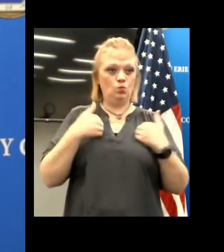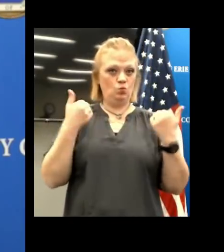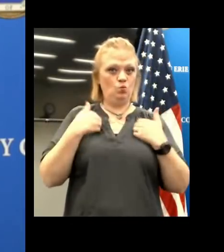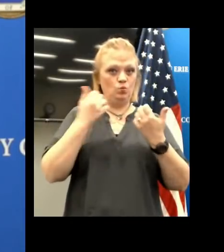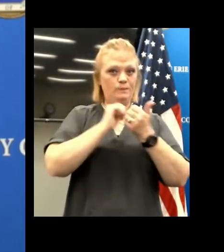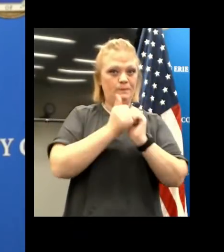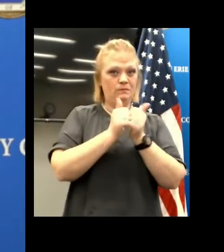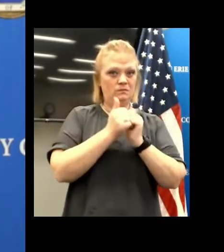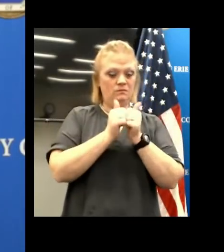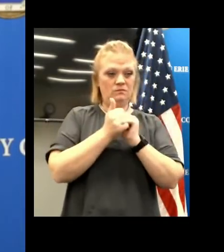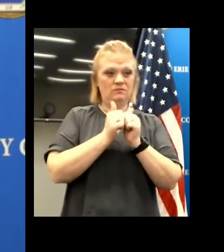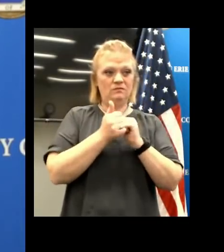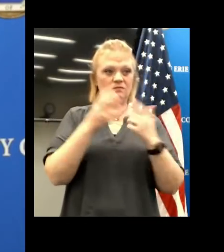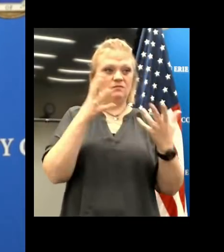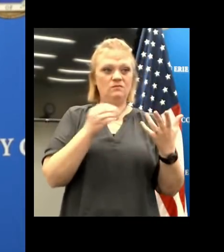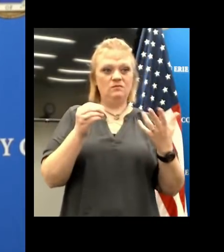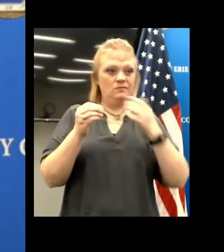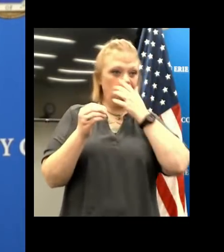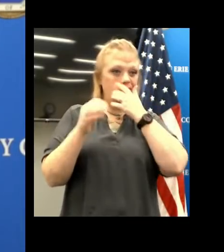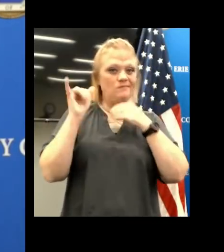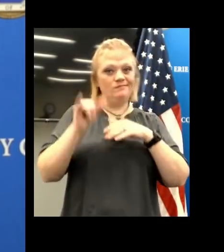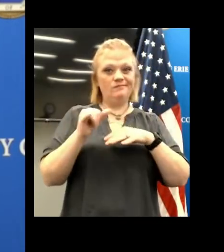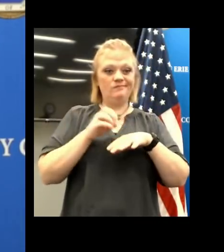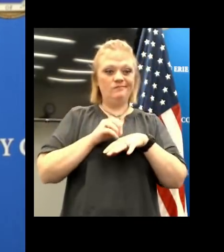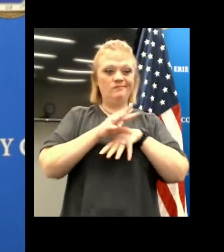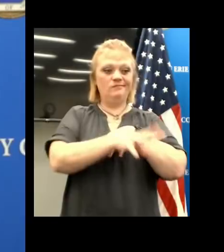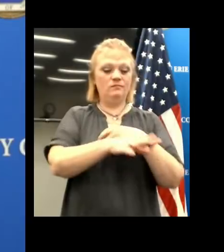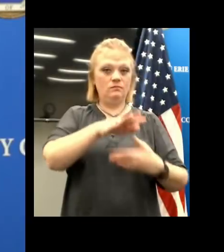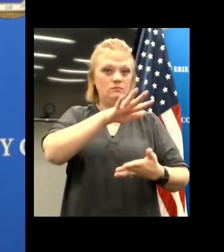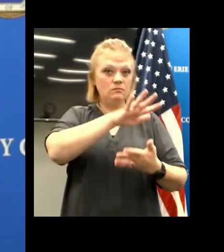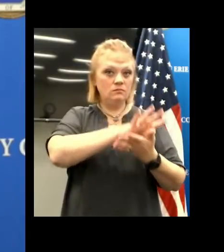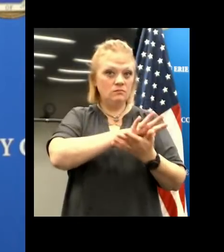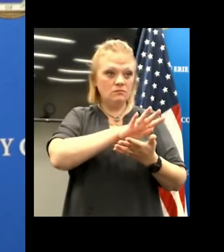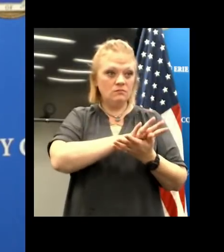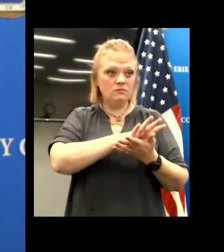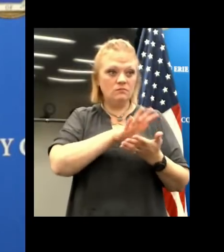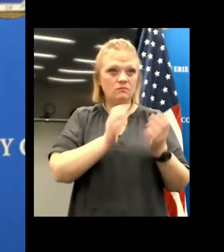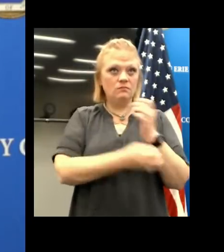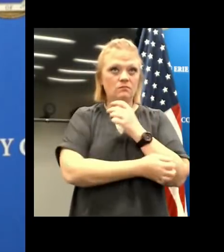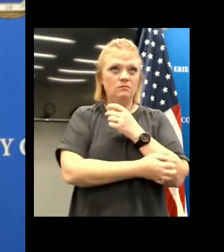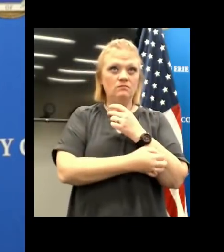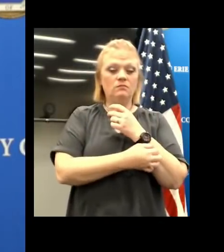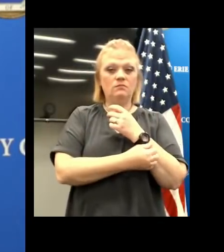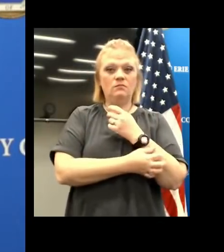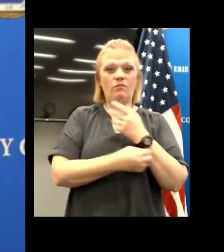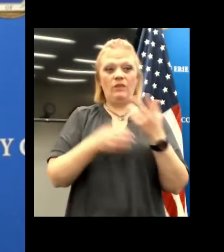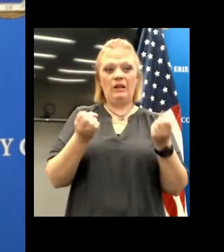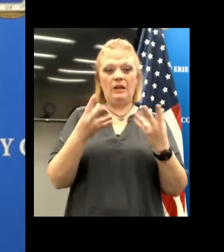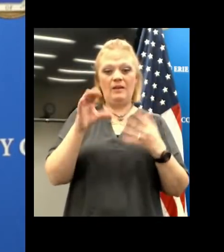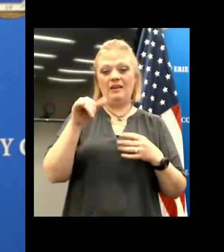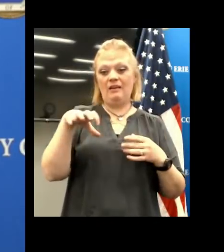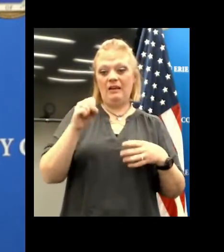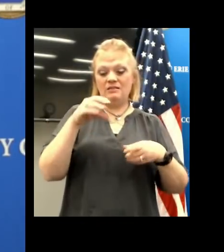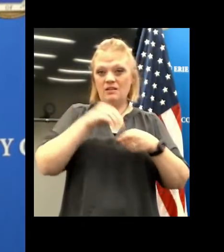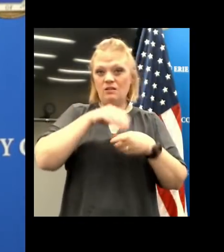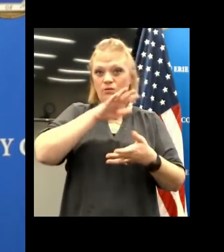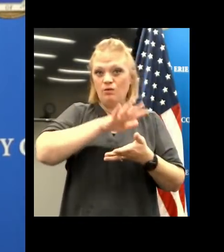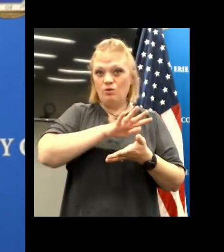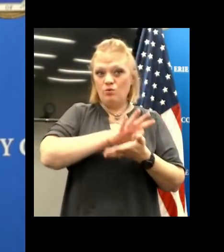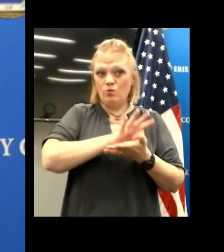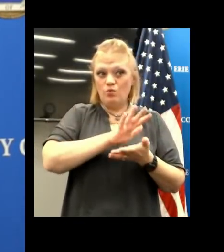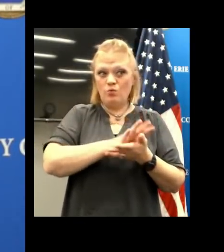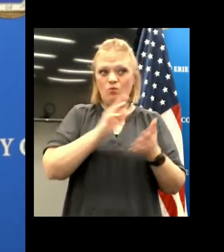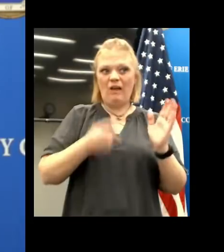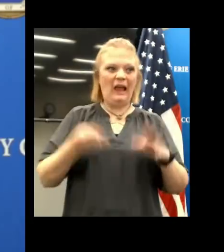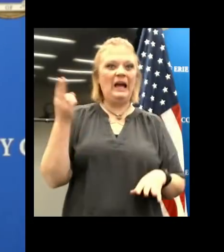sports, so that's affecting the schools. The number of cases that we've had in the schools have